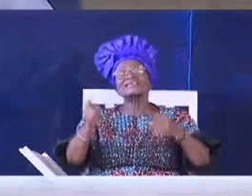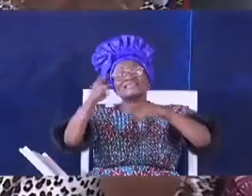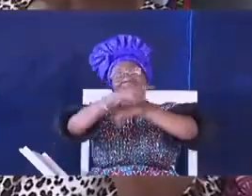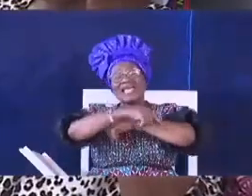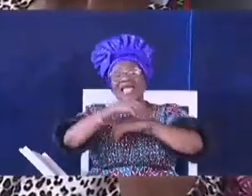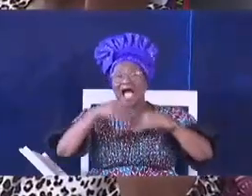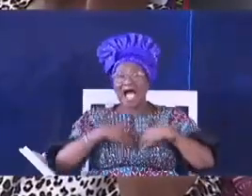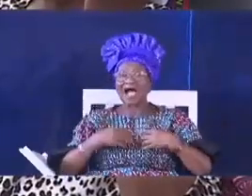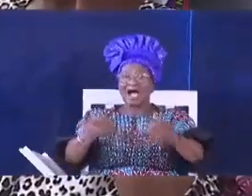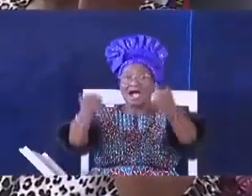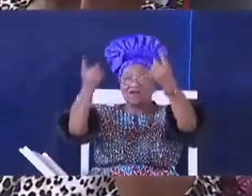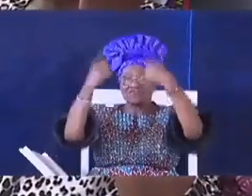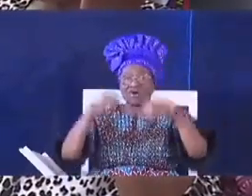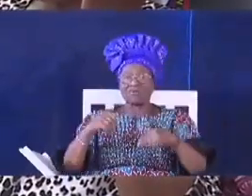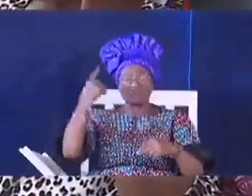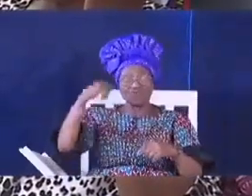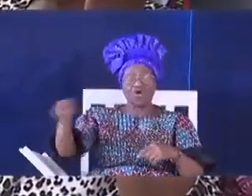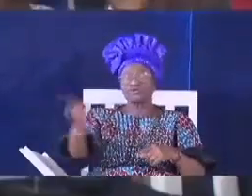destiny.